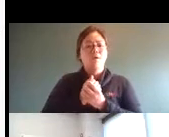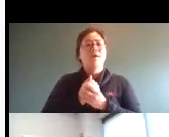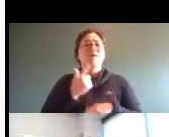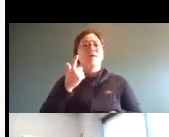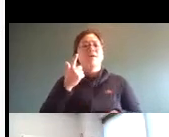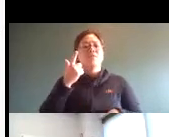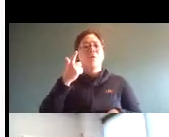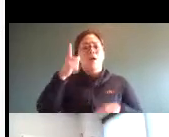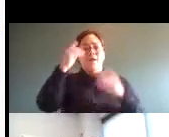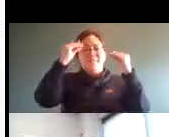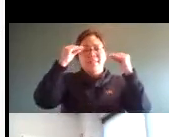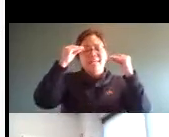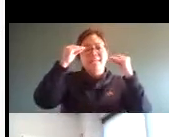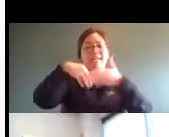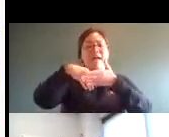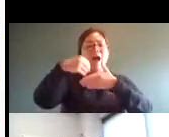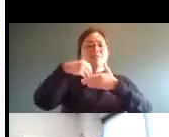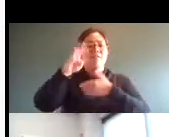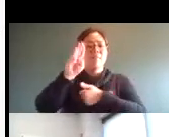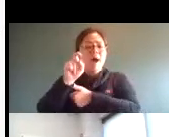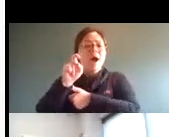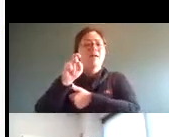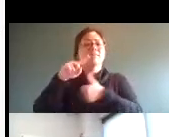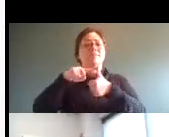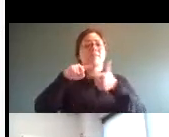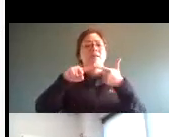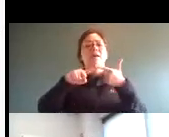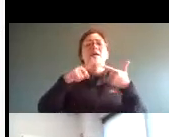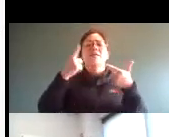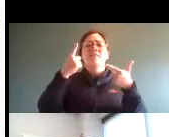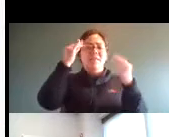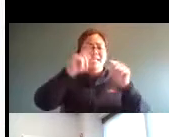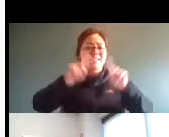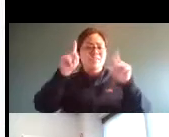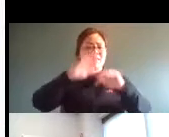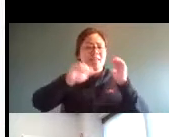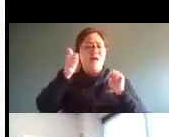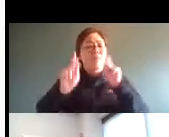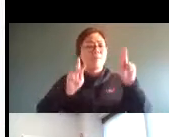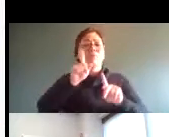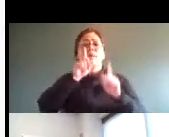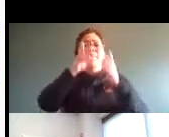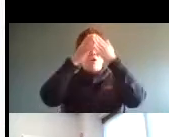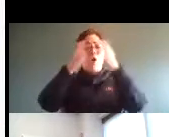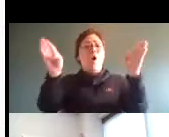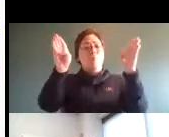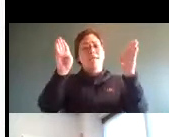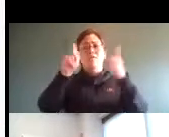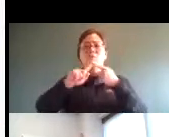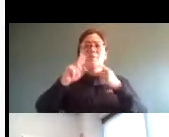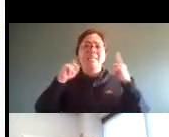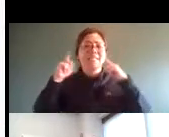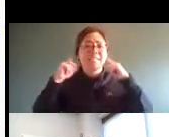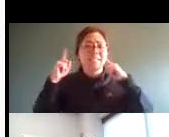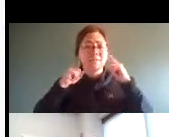box, they're thinking differently than others. And so being open as an employer to hearing those ideas